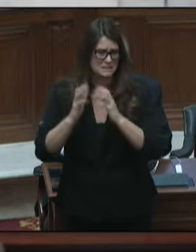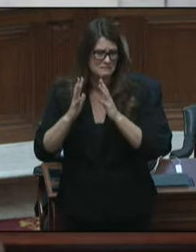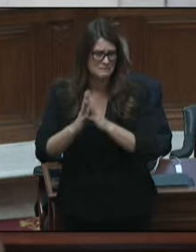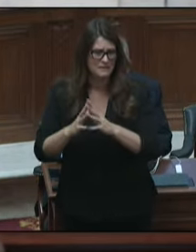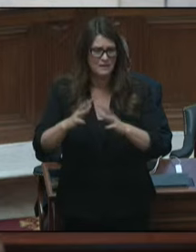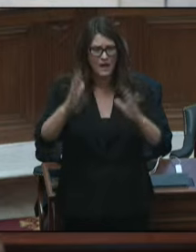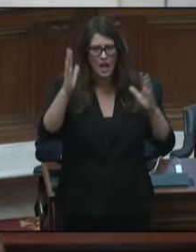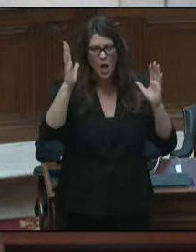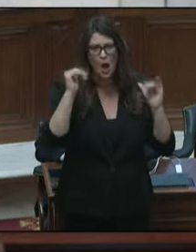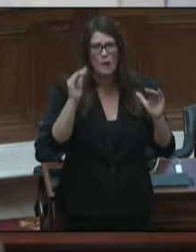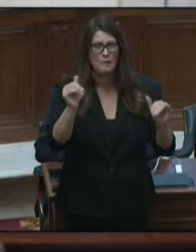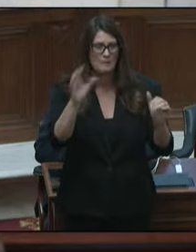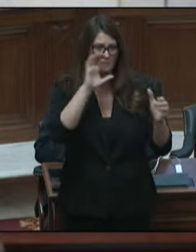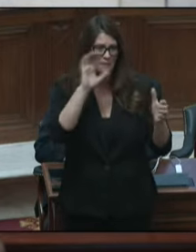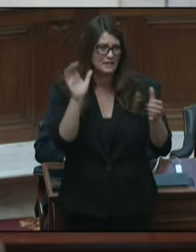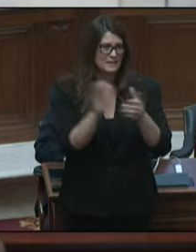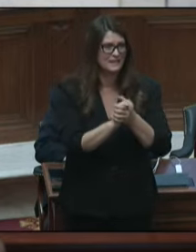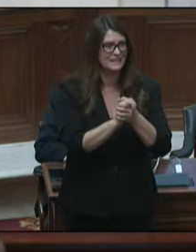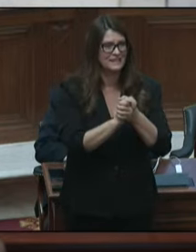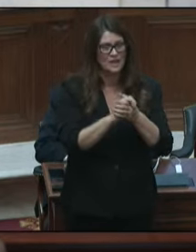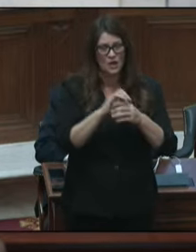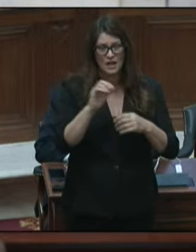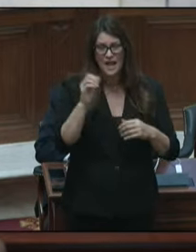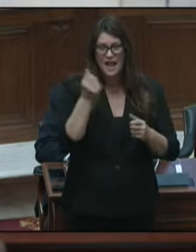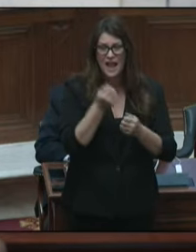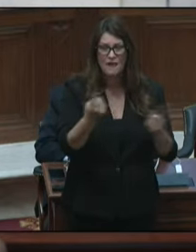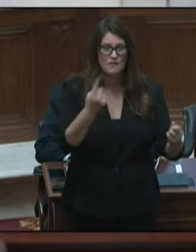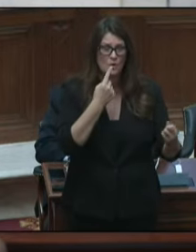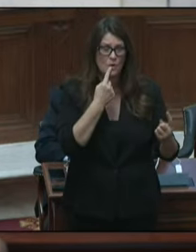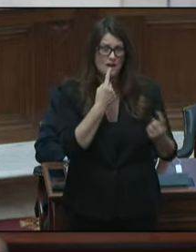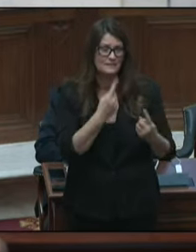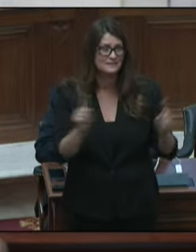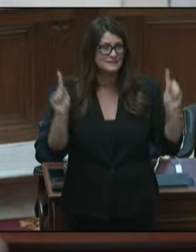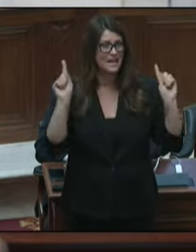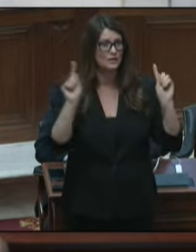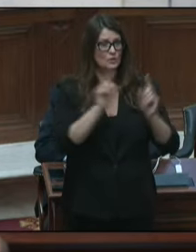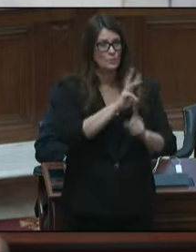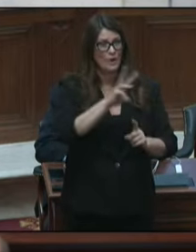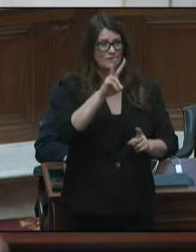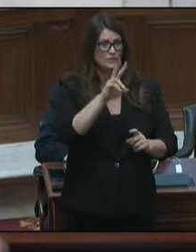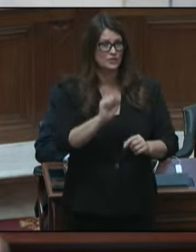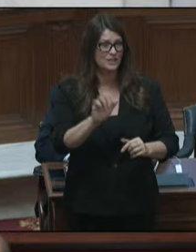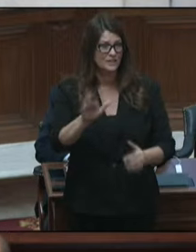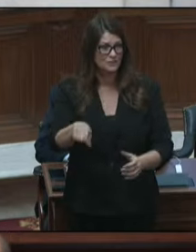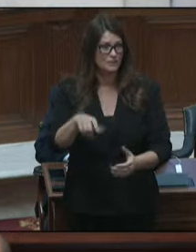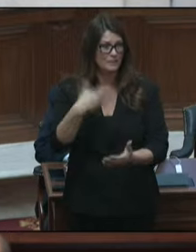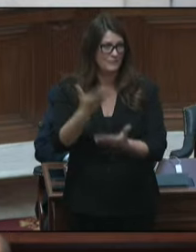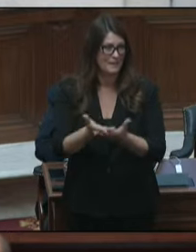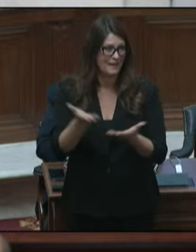beyond belief, travel guides that say West Virginia of all places is a place to be.